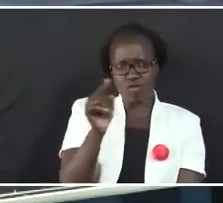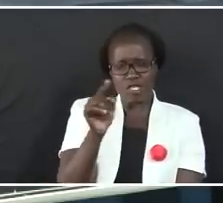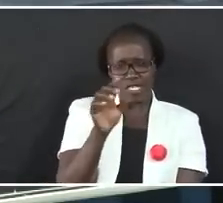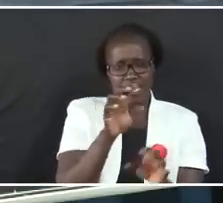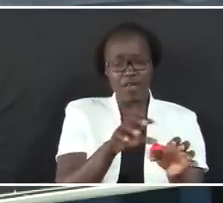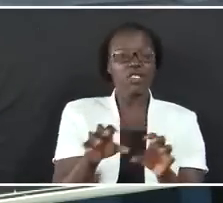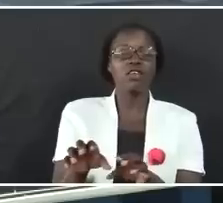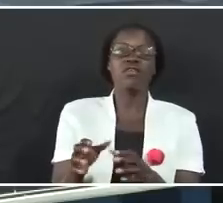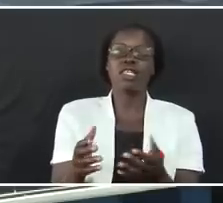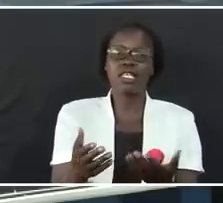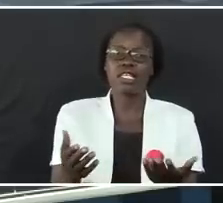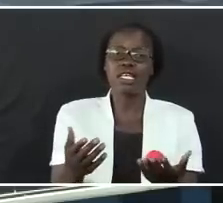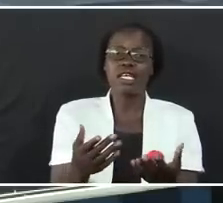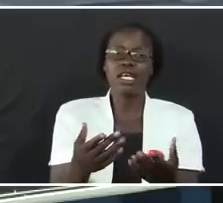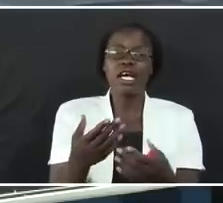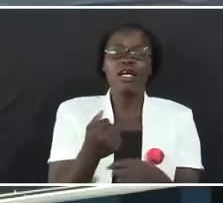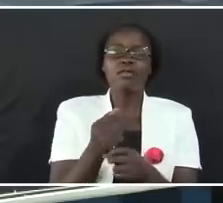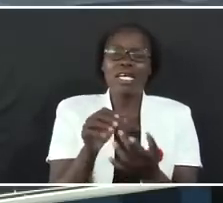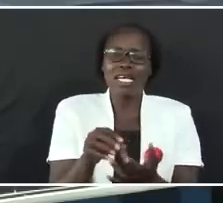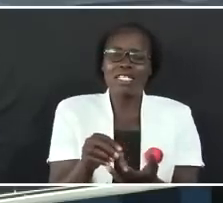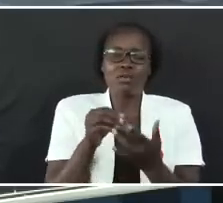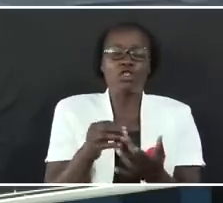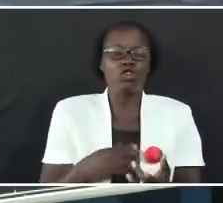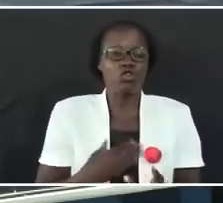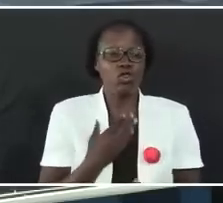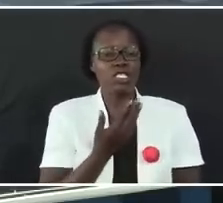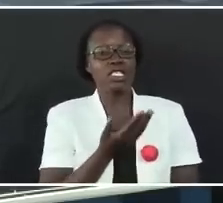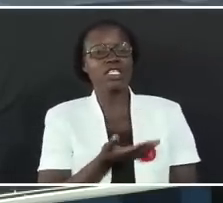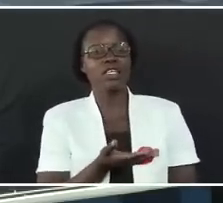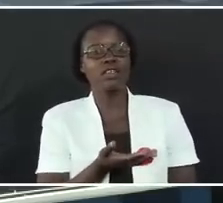suffering, made a special visitation.